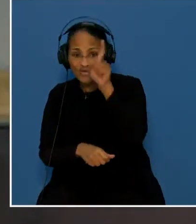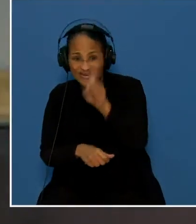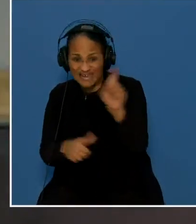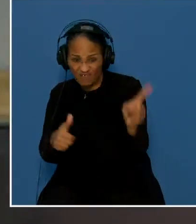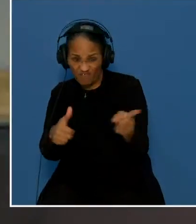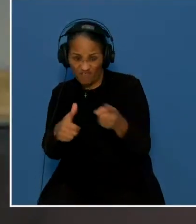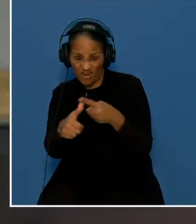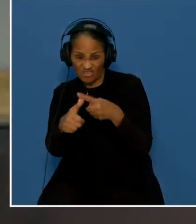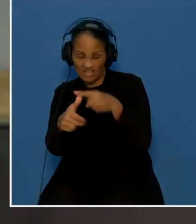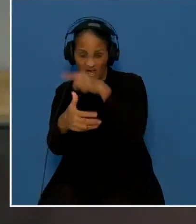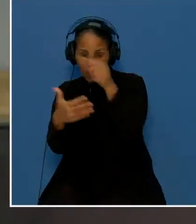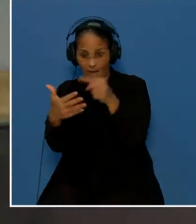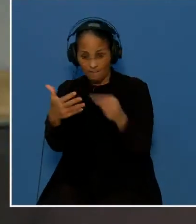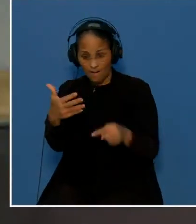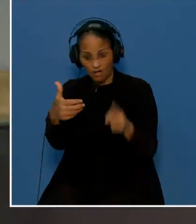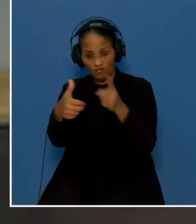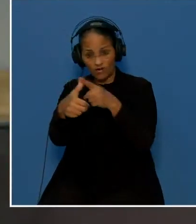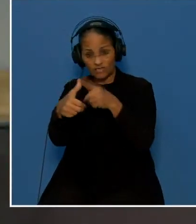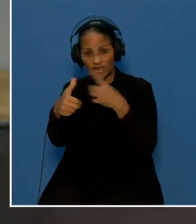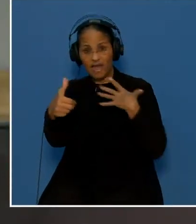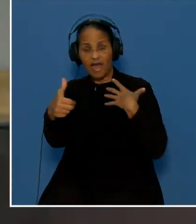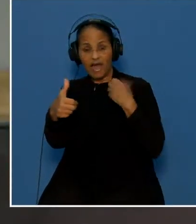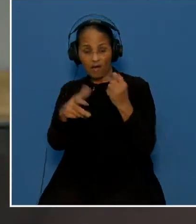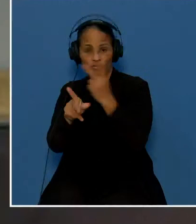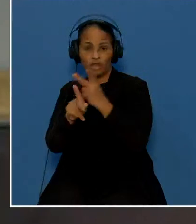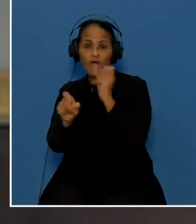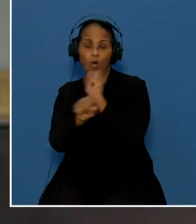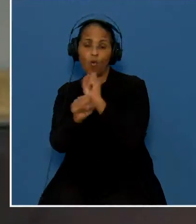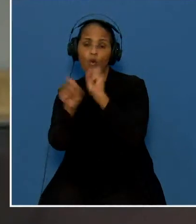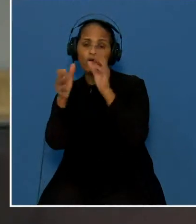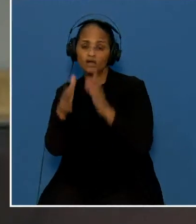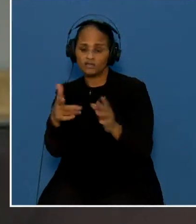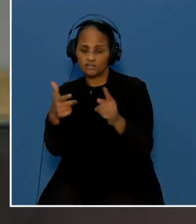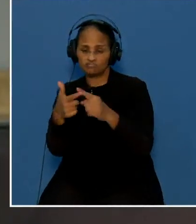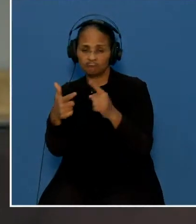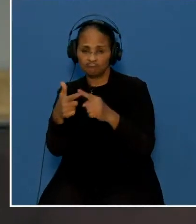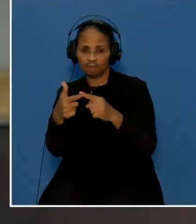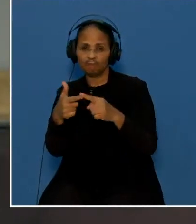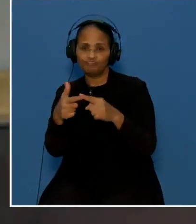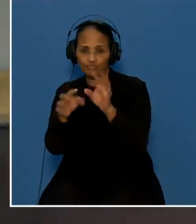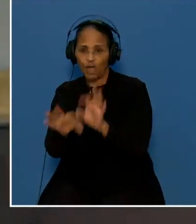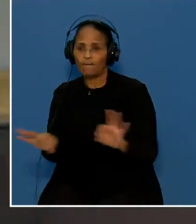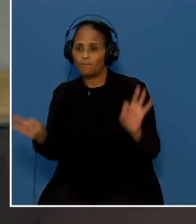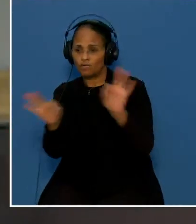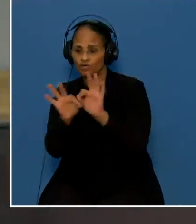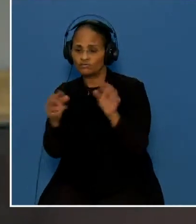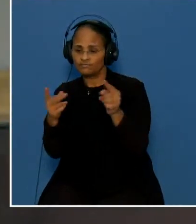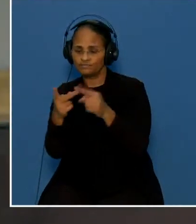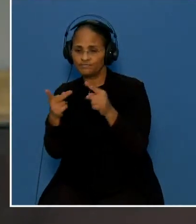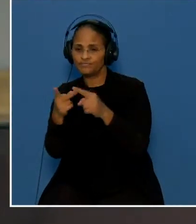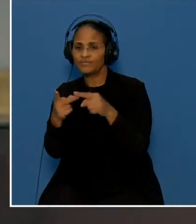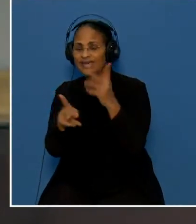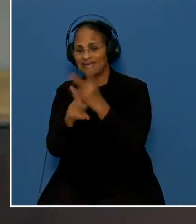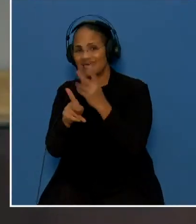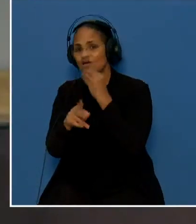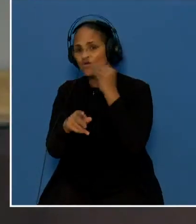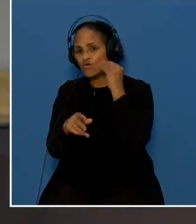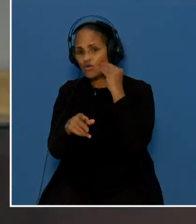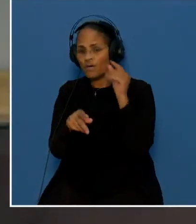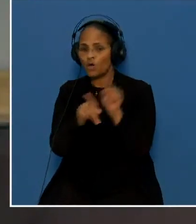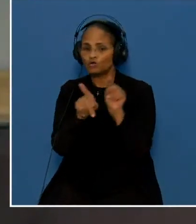Among those to receive the first doses will be the healthcare workers, essential workers, care home residents, and the medically